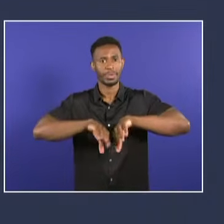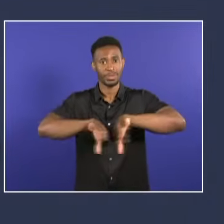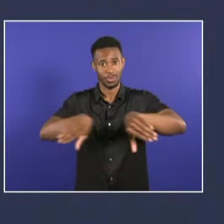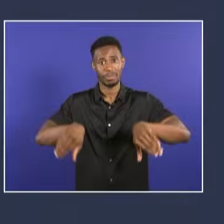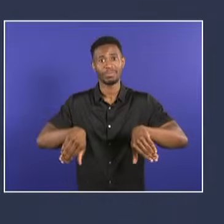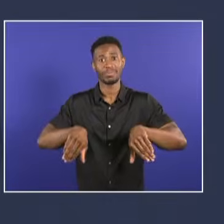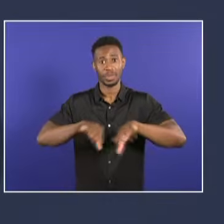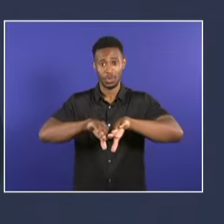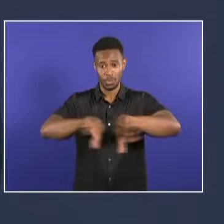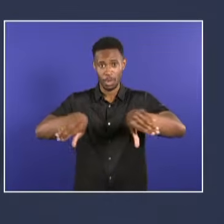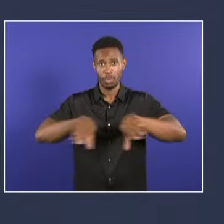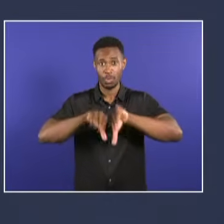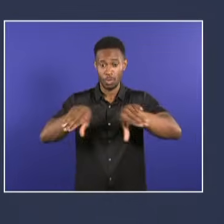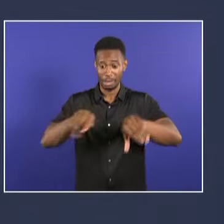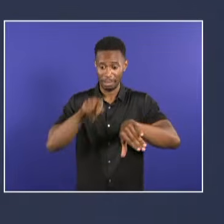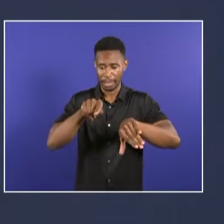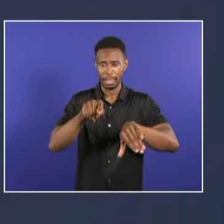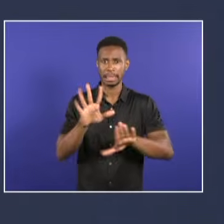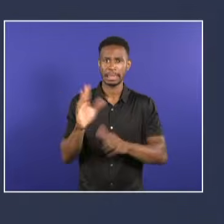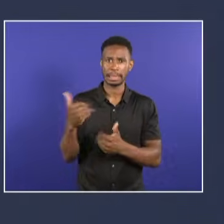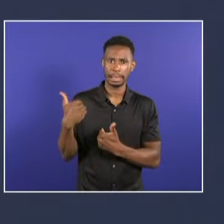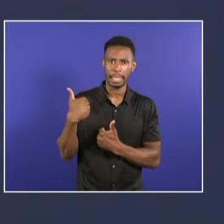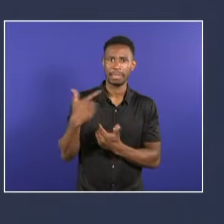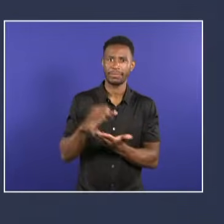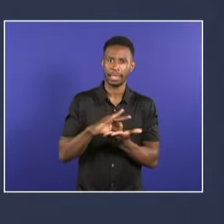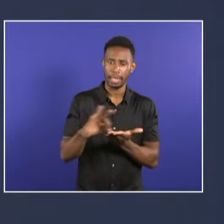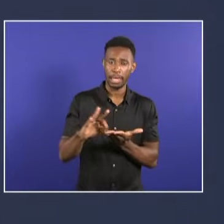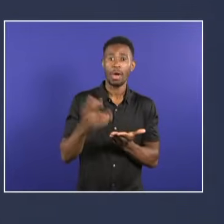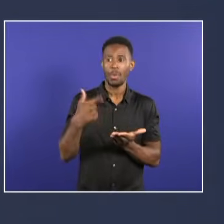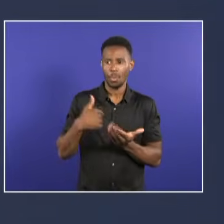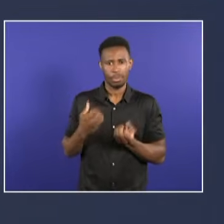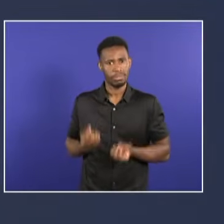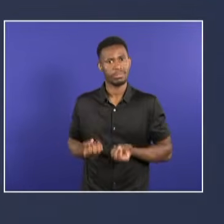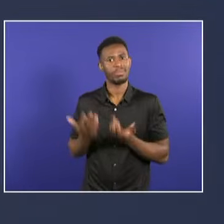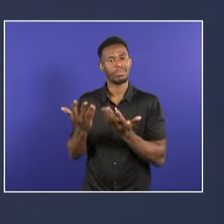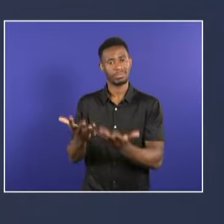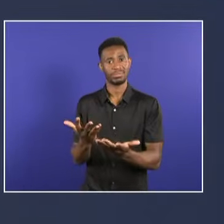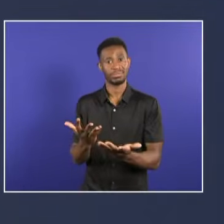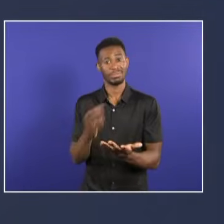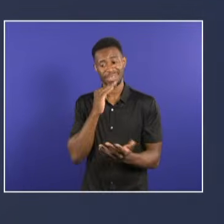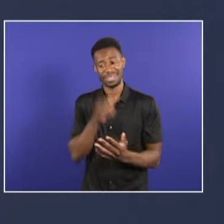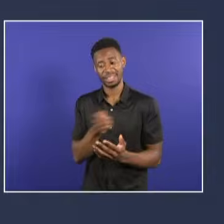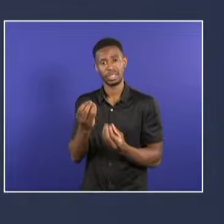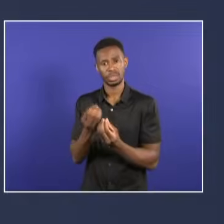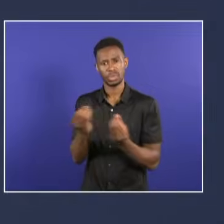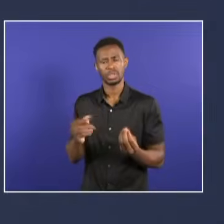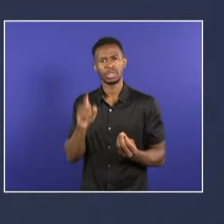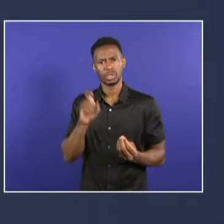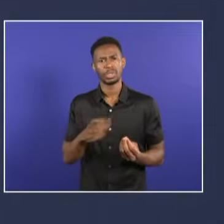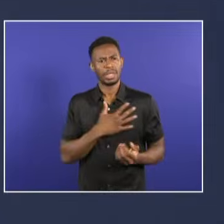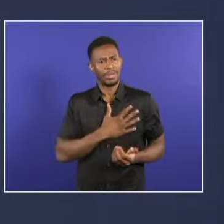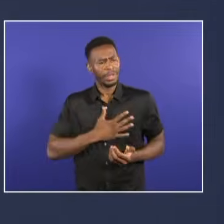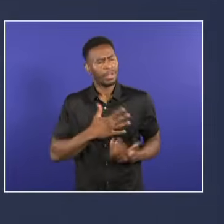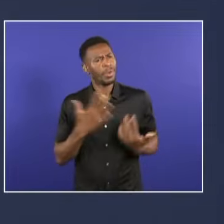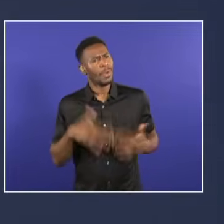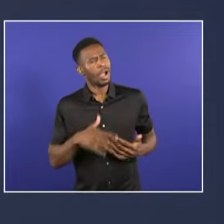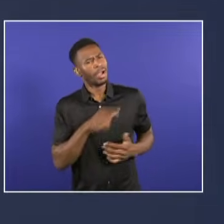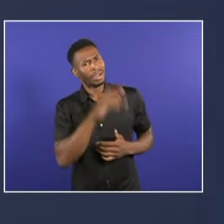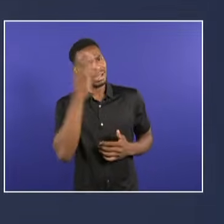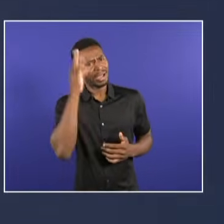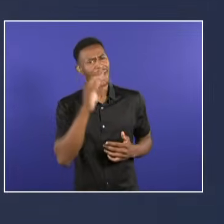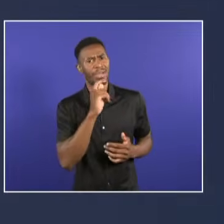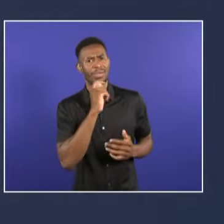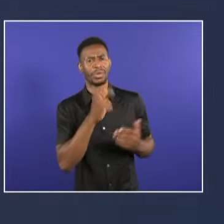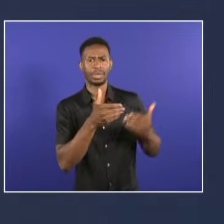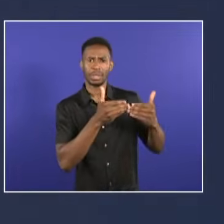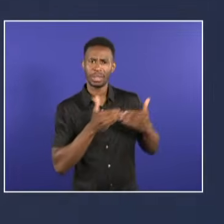Because every child deserves to grow up with a government that truly cares for them. And this is what we expect